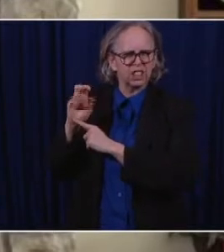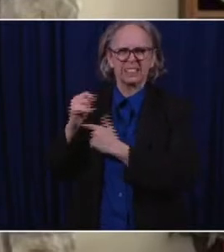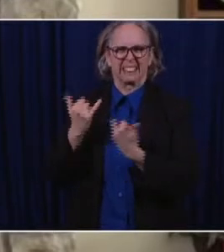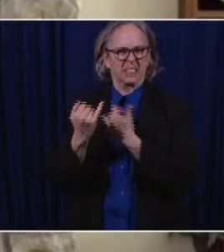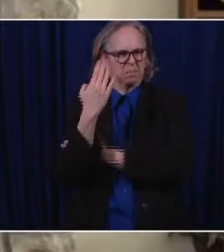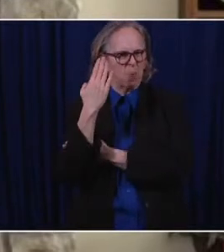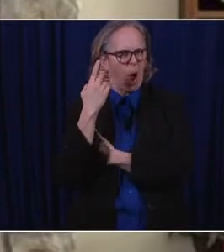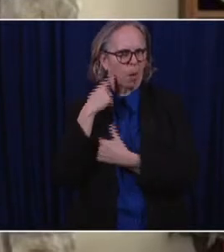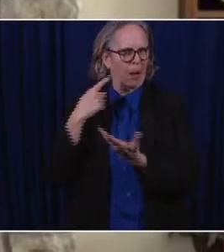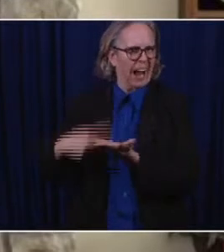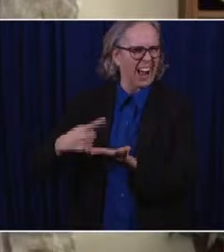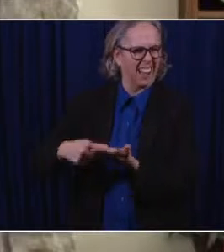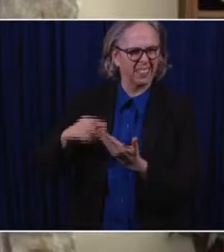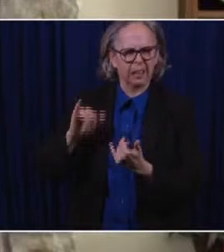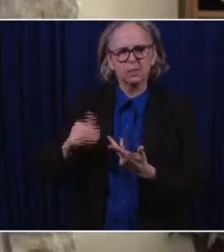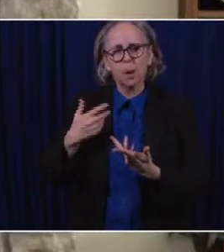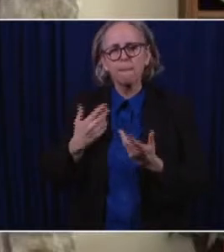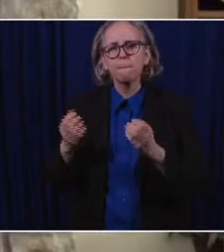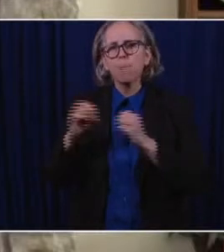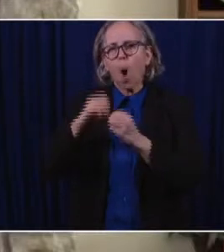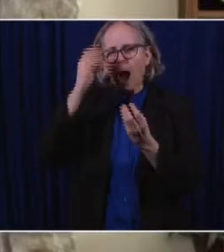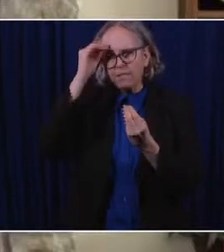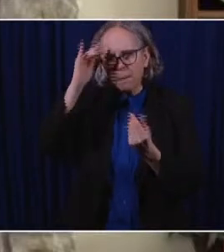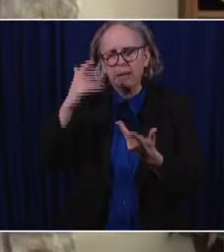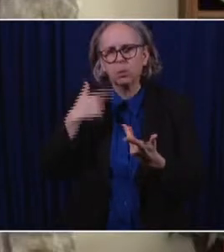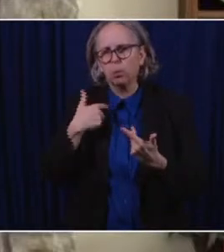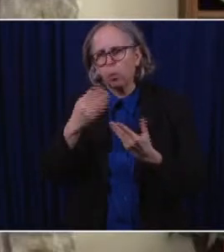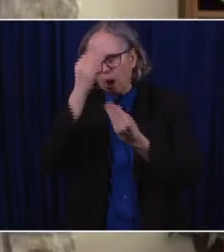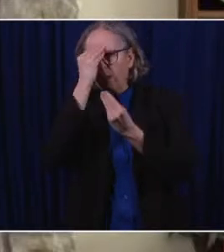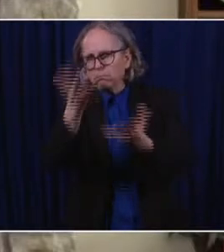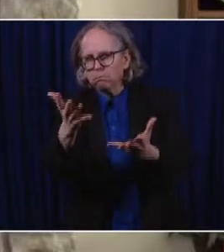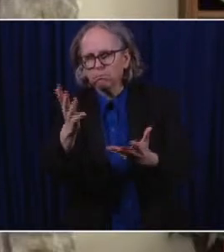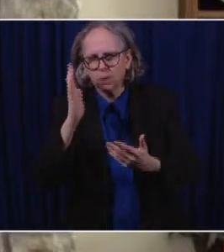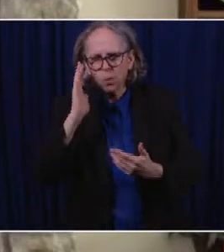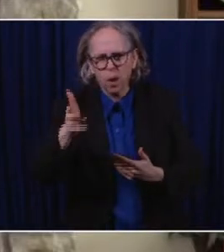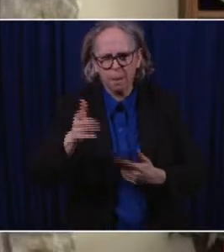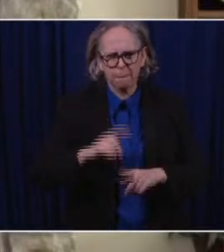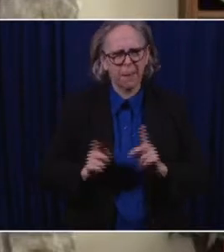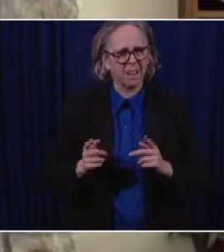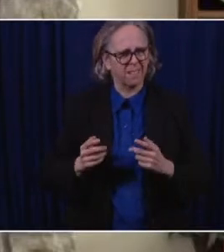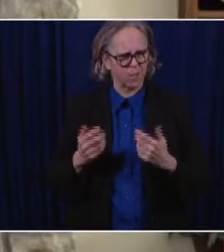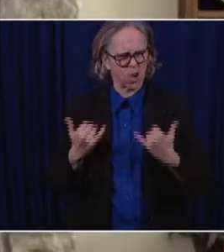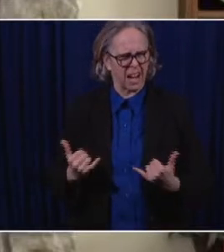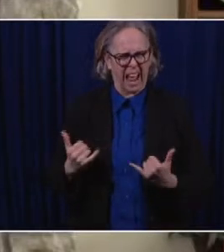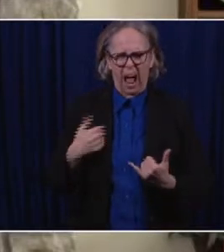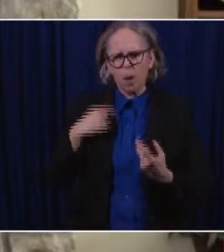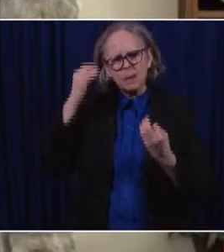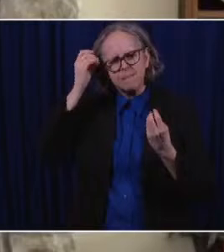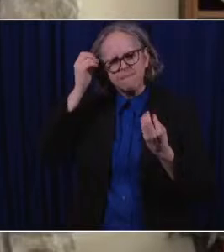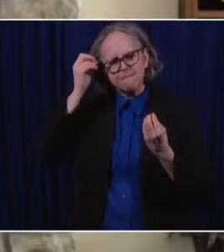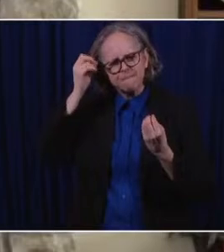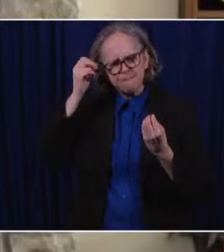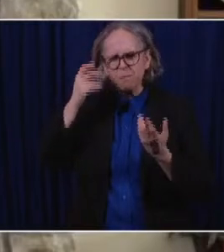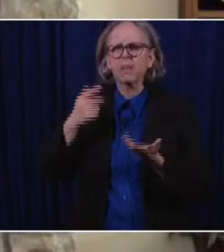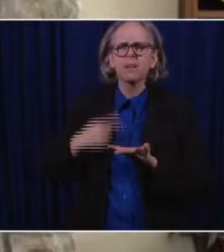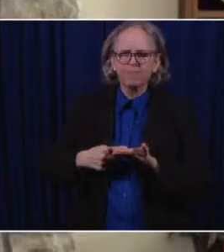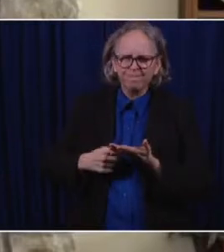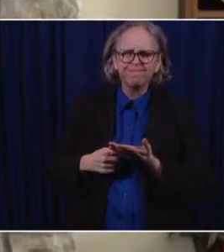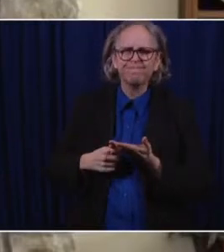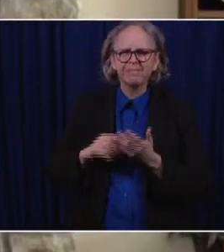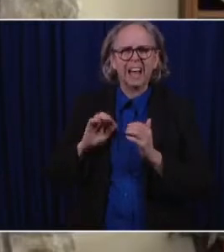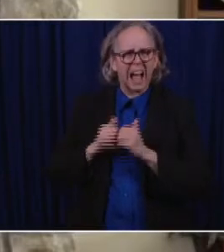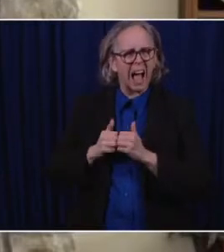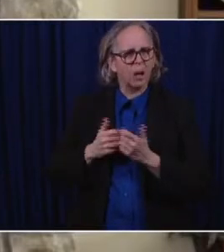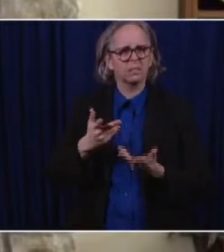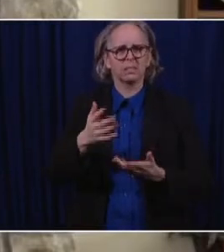back with more information on that. But that is something we've been working on. I know Director McElroy has specifically